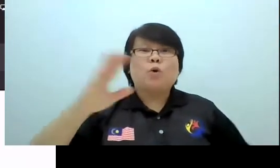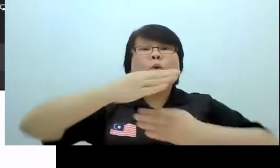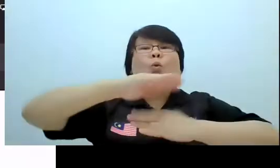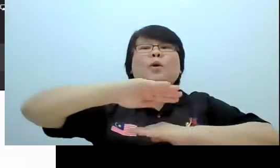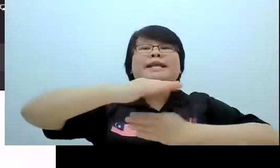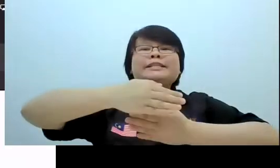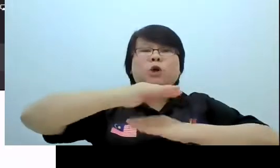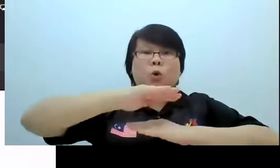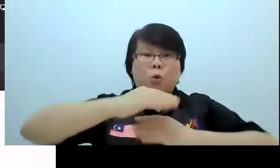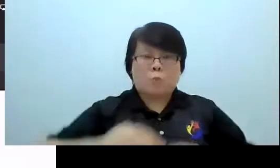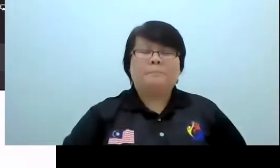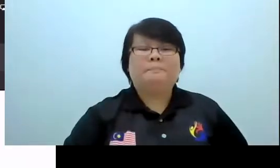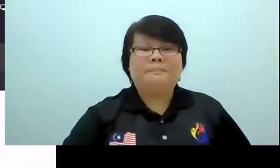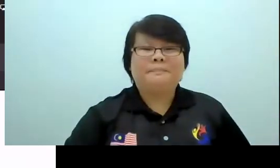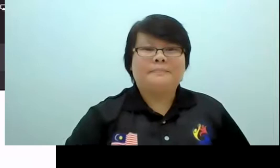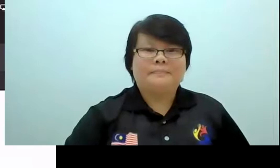W-I-N-D-O-W. Window.